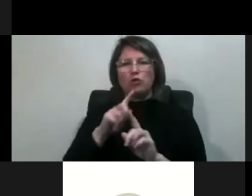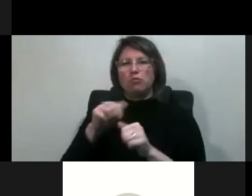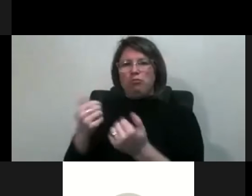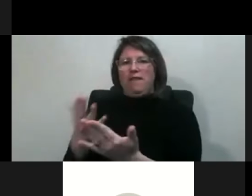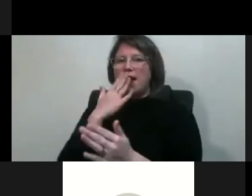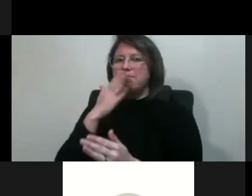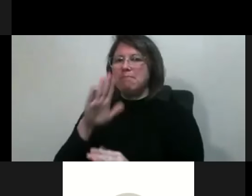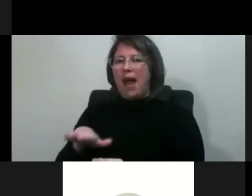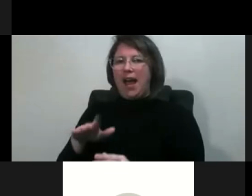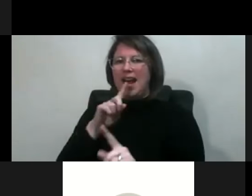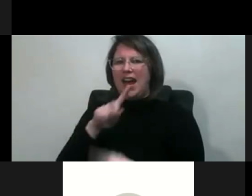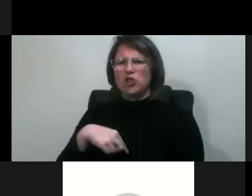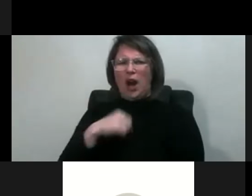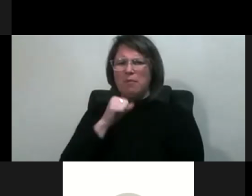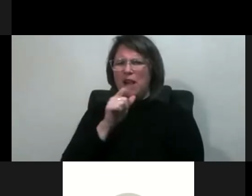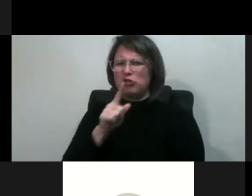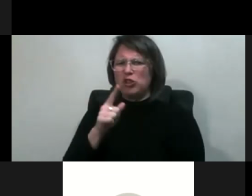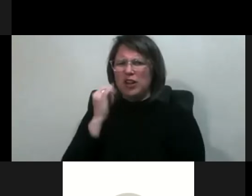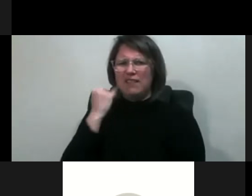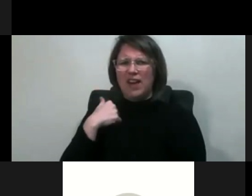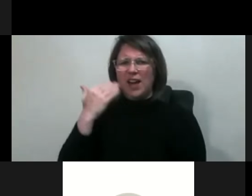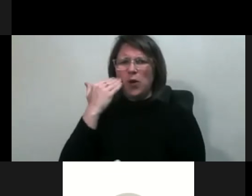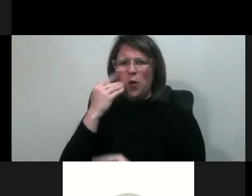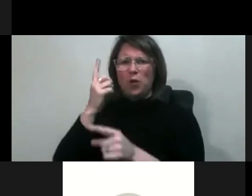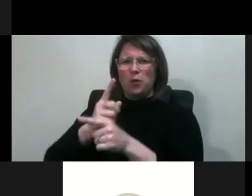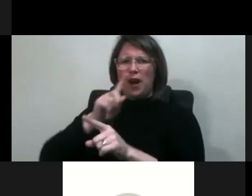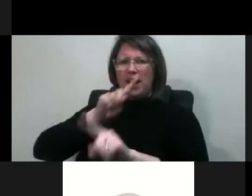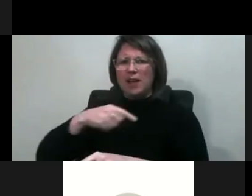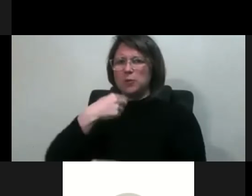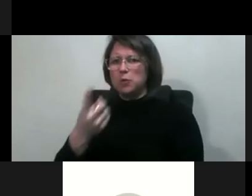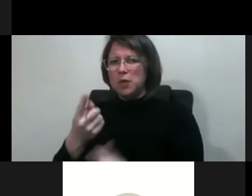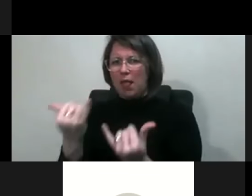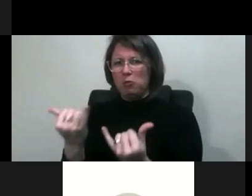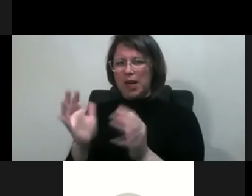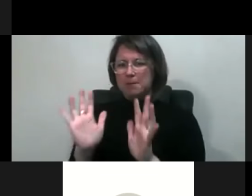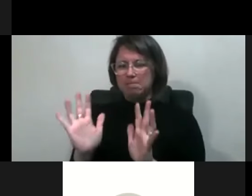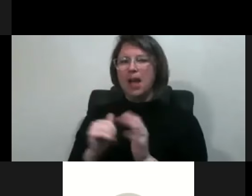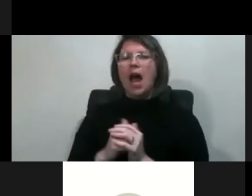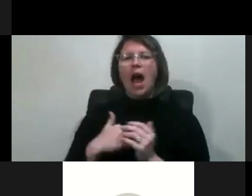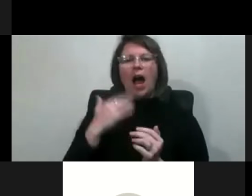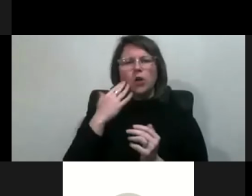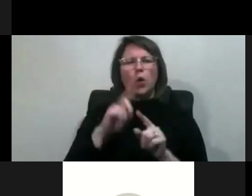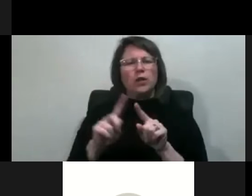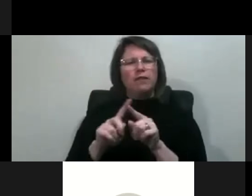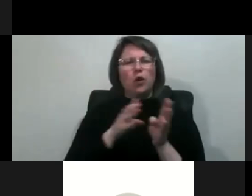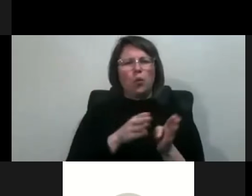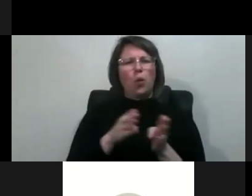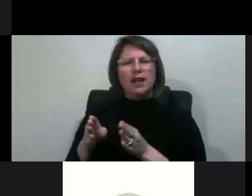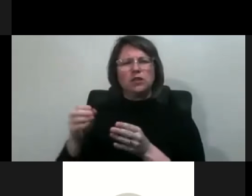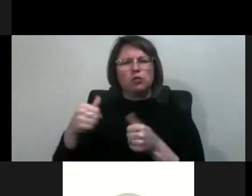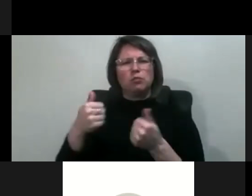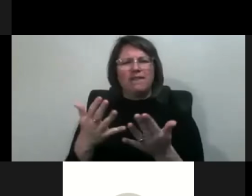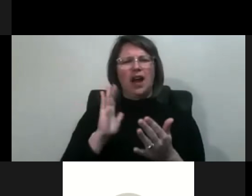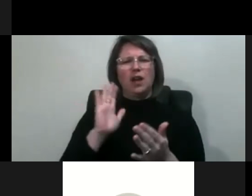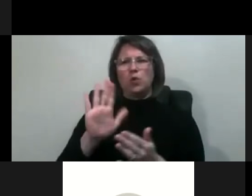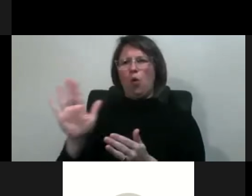and I'm not sure I actually know the right answer right now. So I know there are different venues to kind of get your questions into us. And if